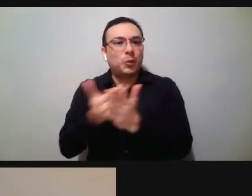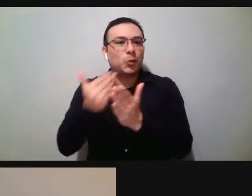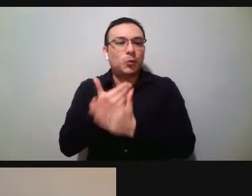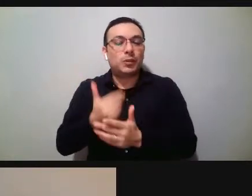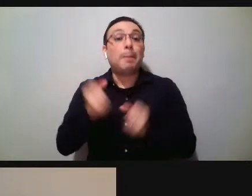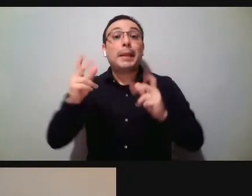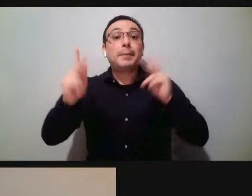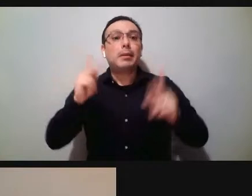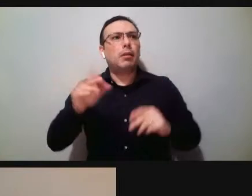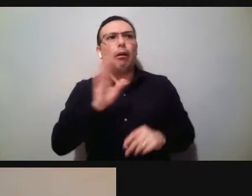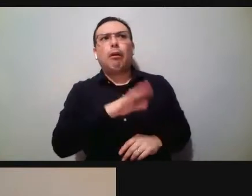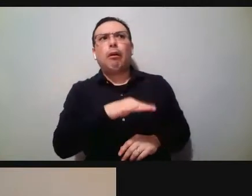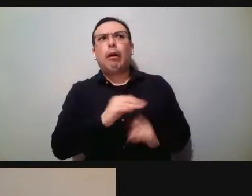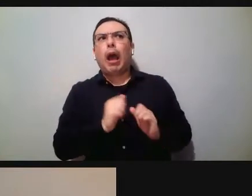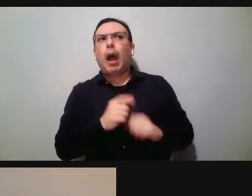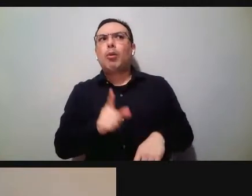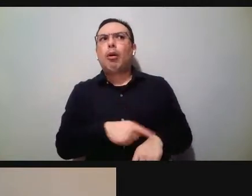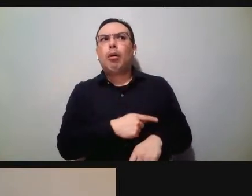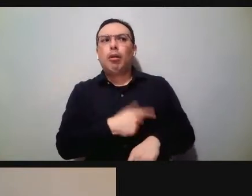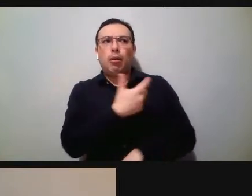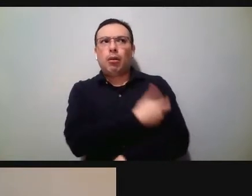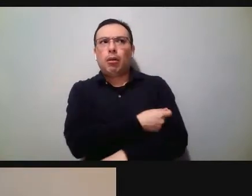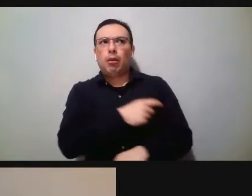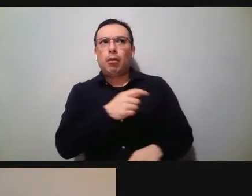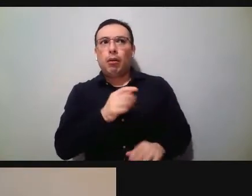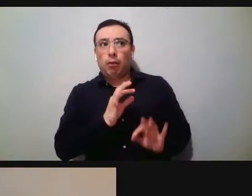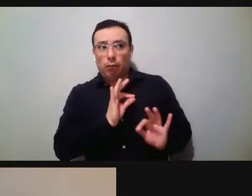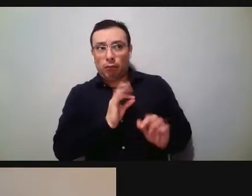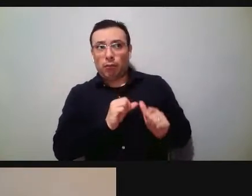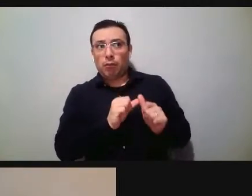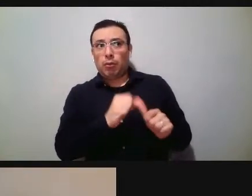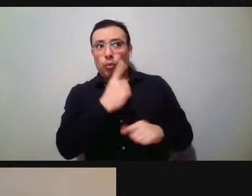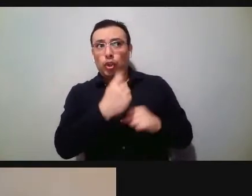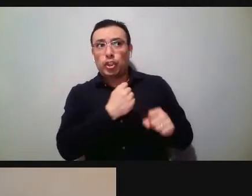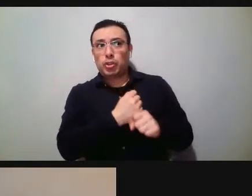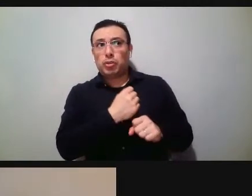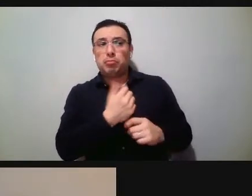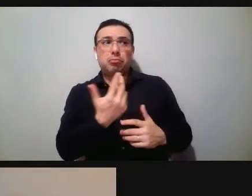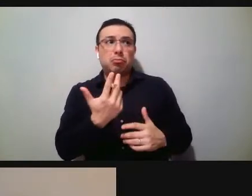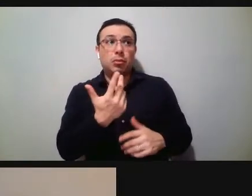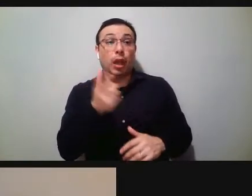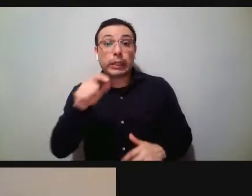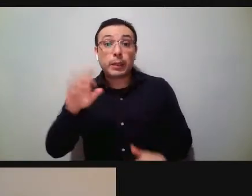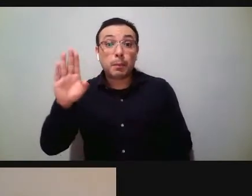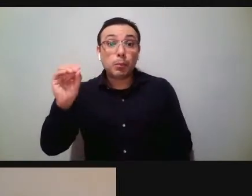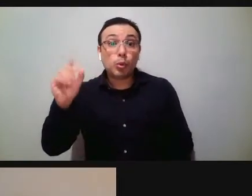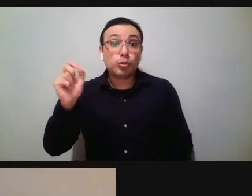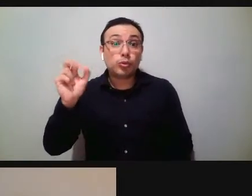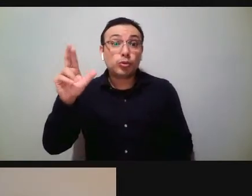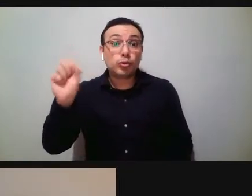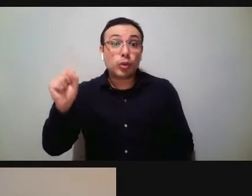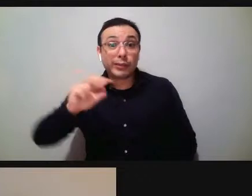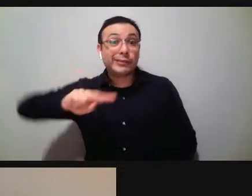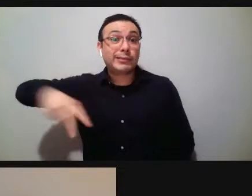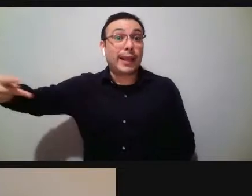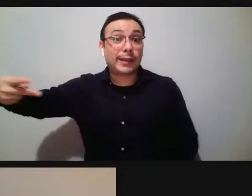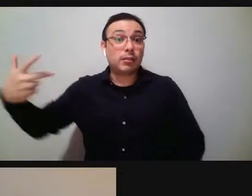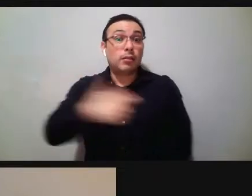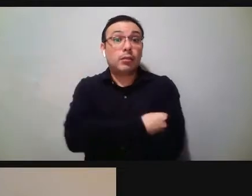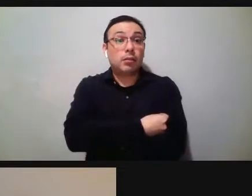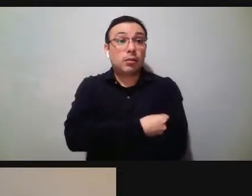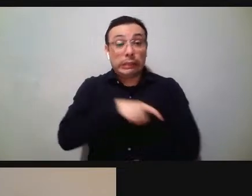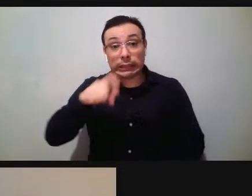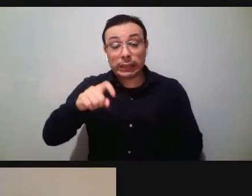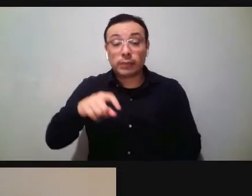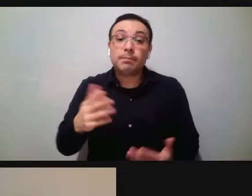long these vaccines are going to last and if we need boosters. And, hopefully that will be answered in the next few months. And so that we can give people guidance on that